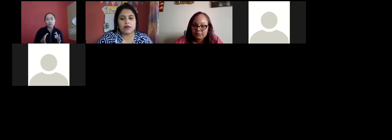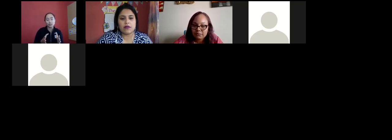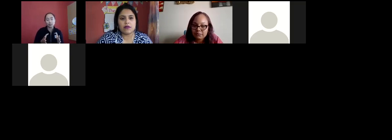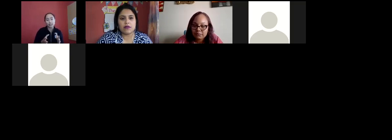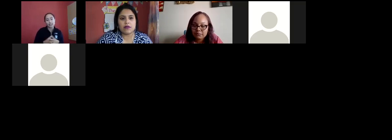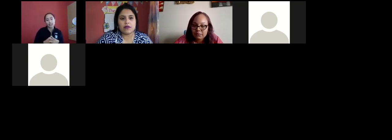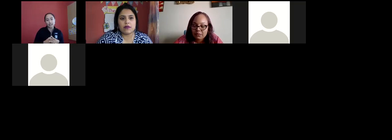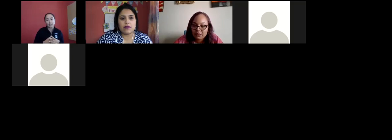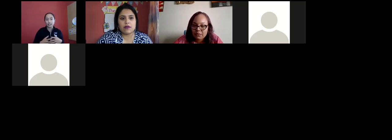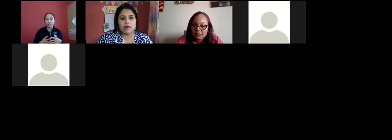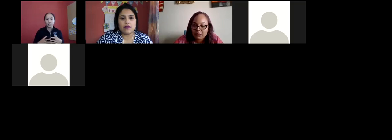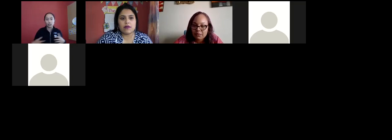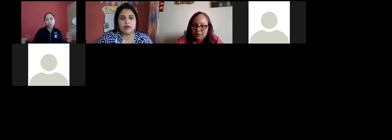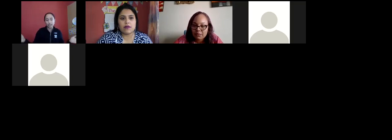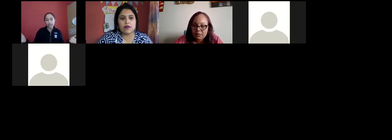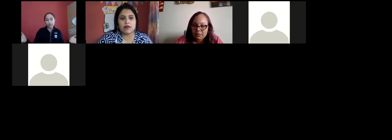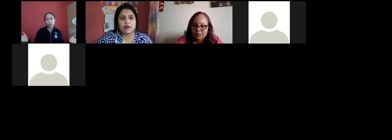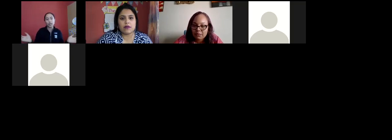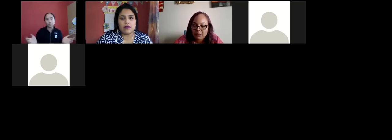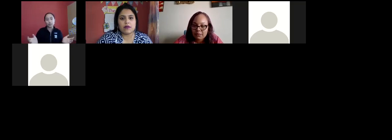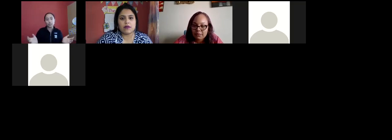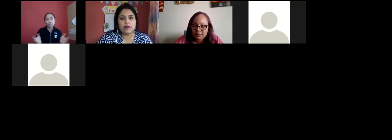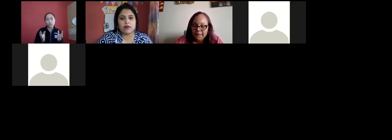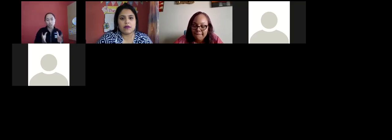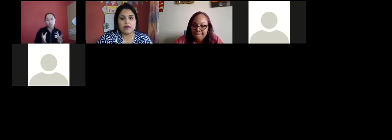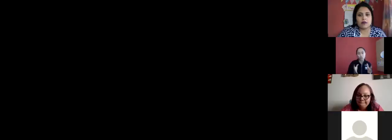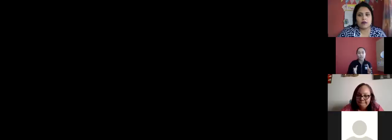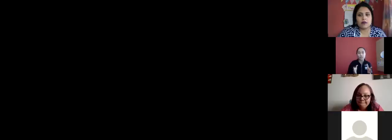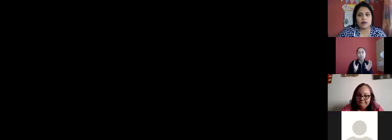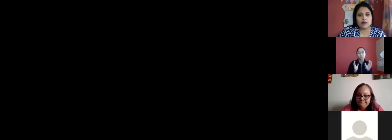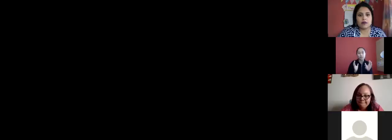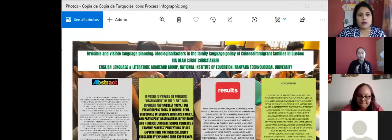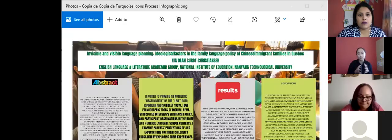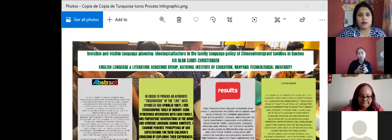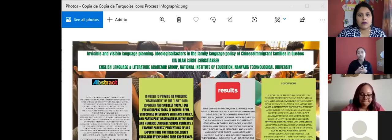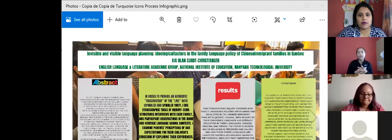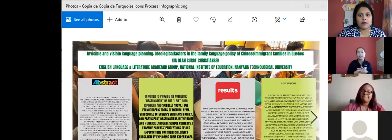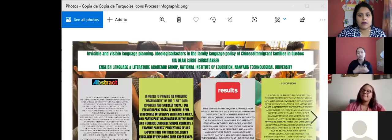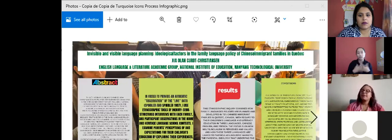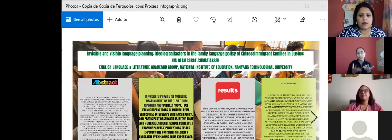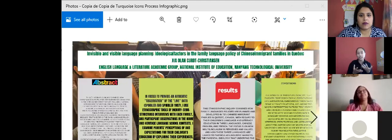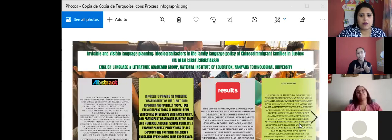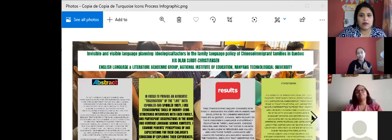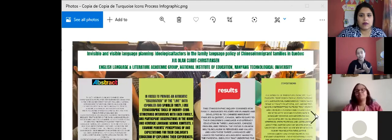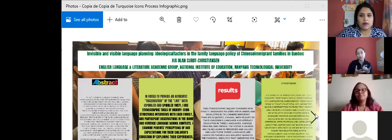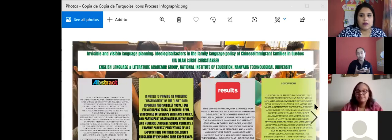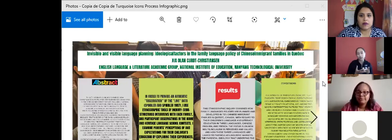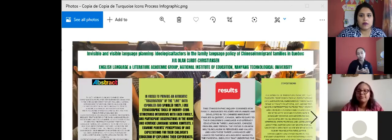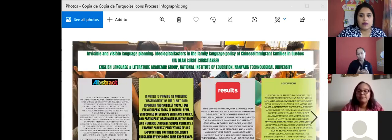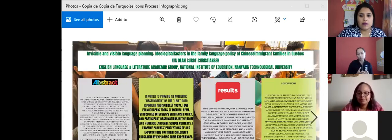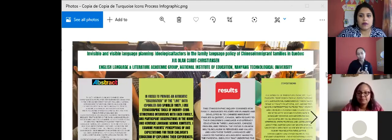in one place like in a long time, so we have to keep it short, so when people is looking at